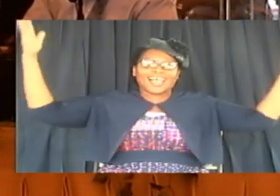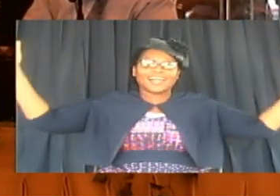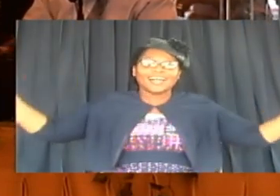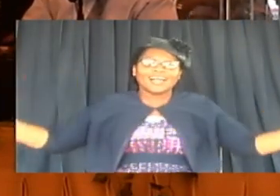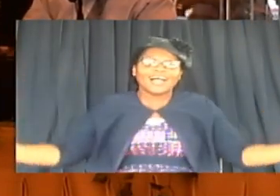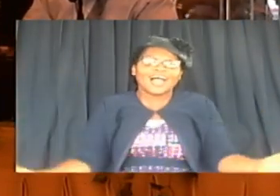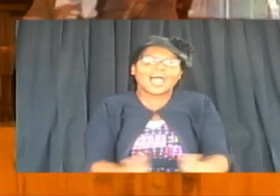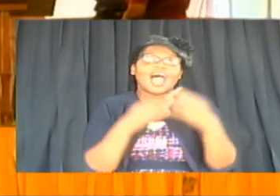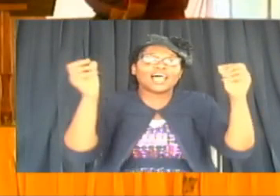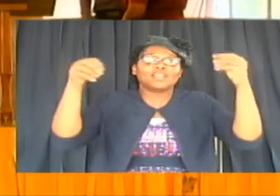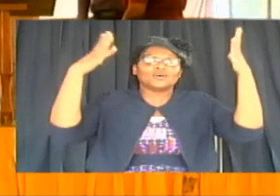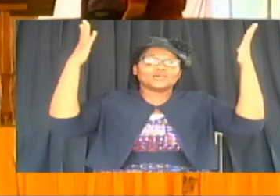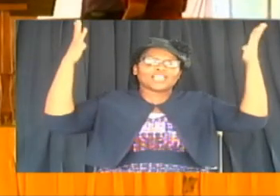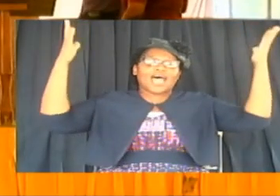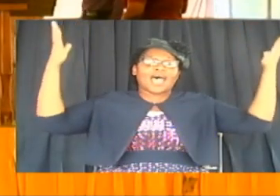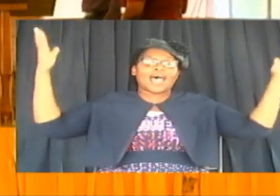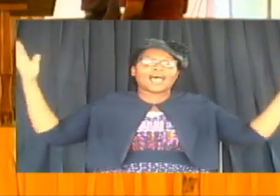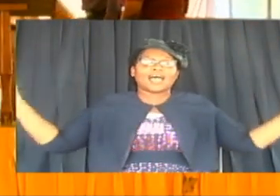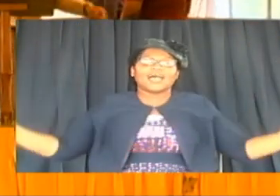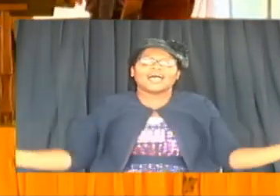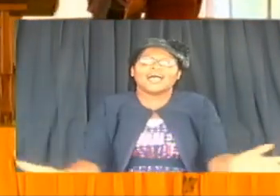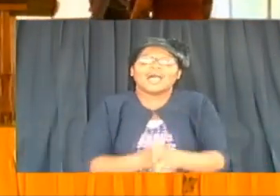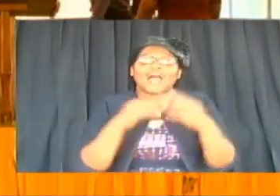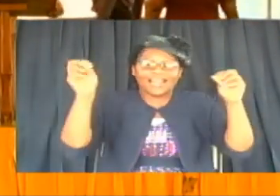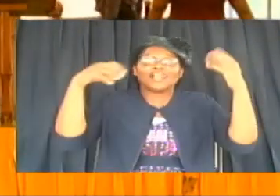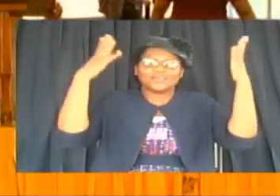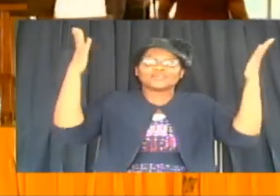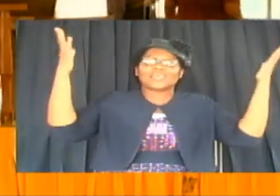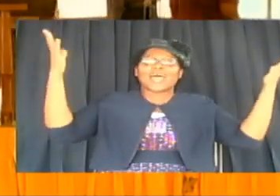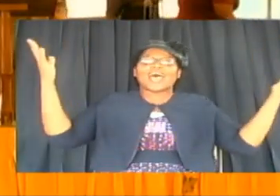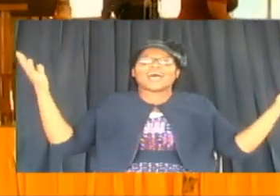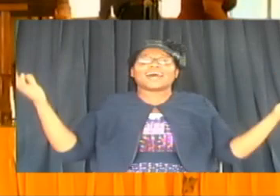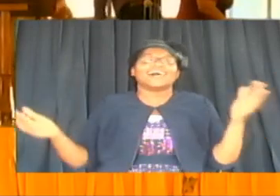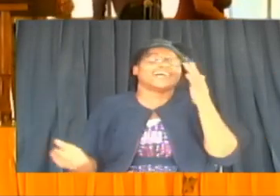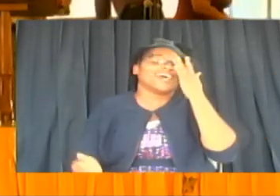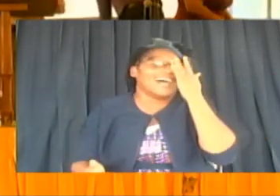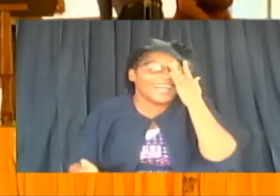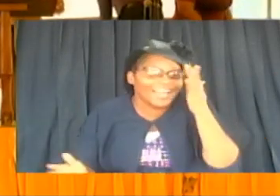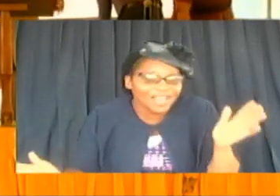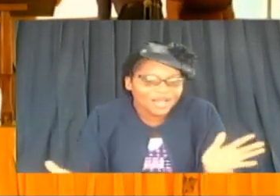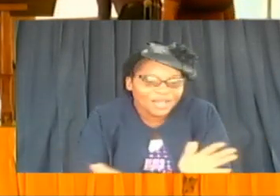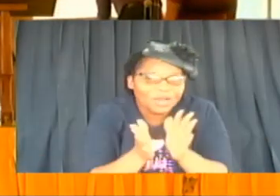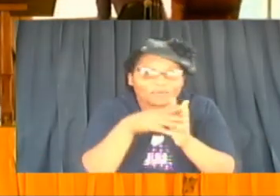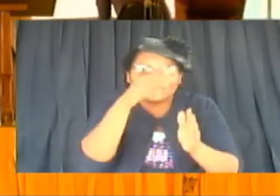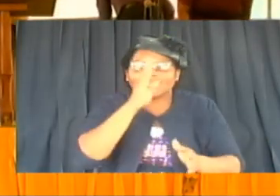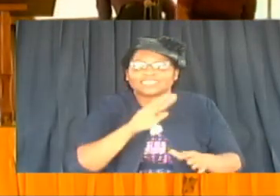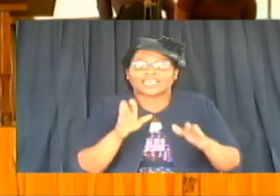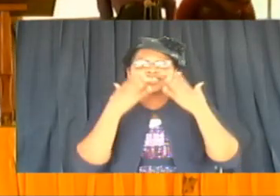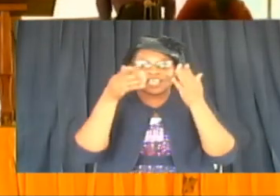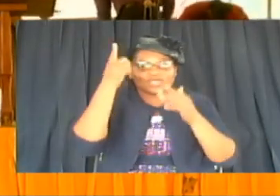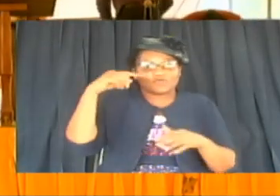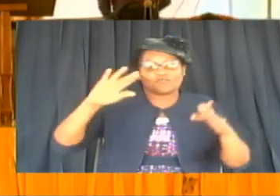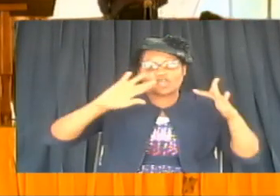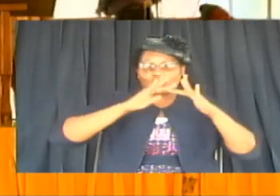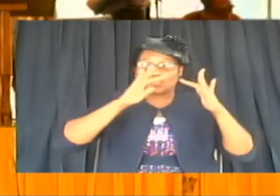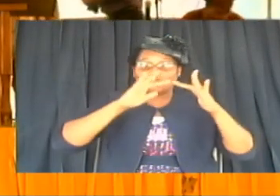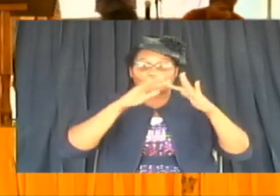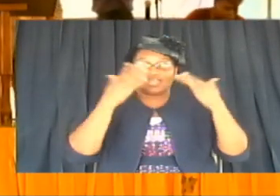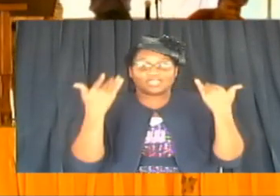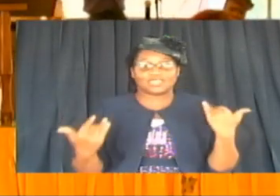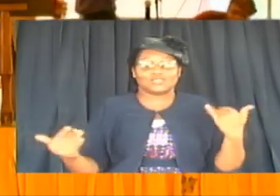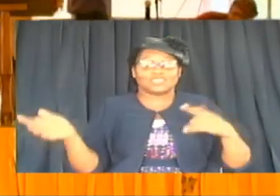if I follow these people, we don't stop today. Amen. Praise God. I want to thank you for tuning in